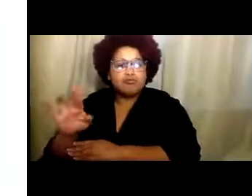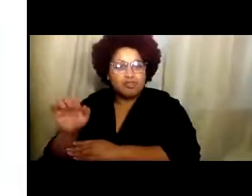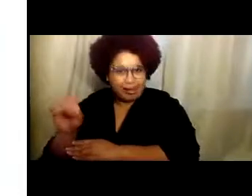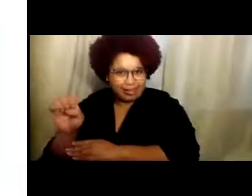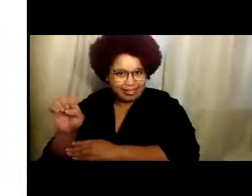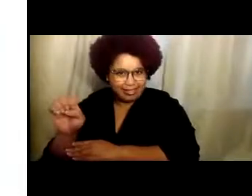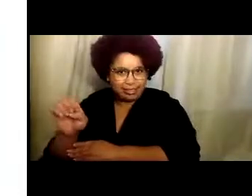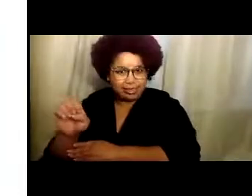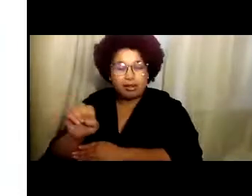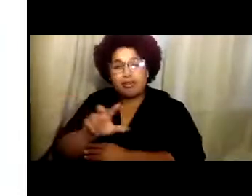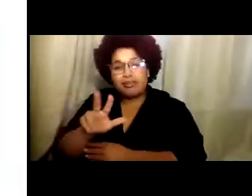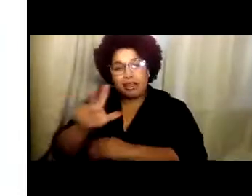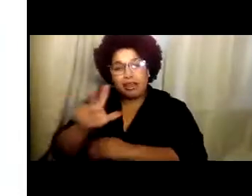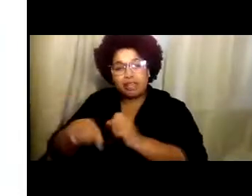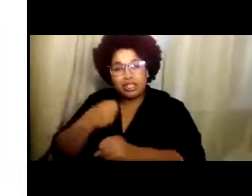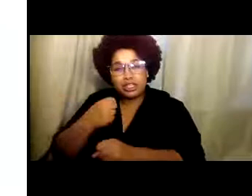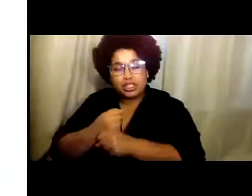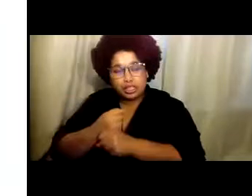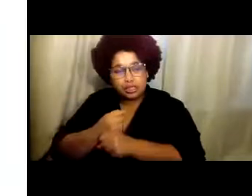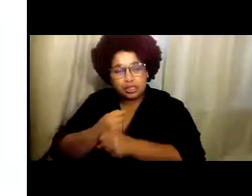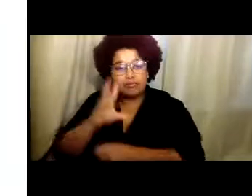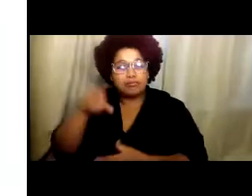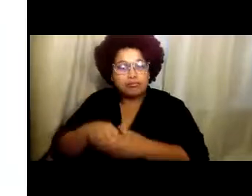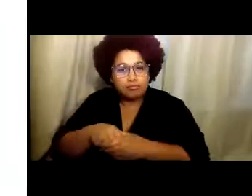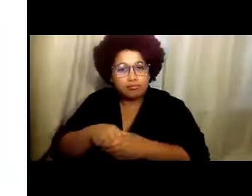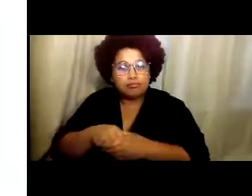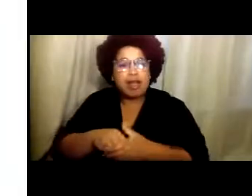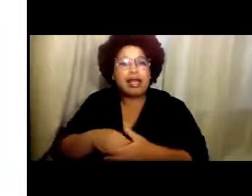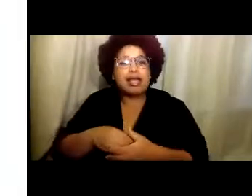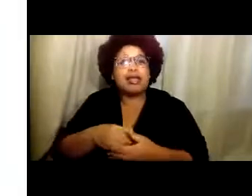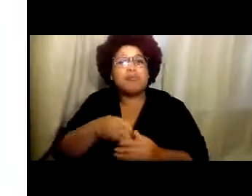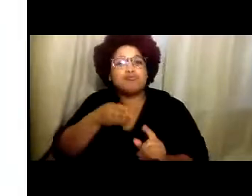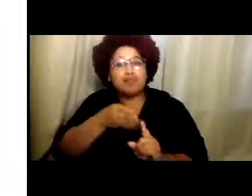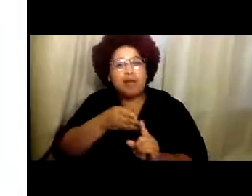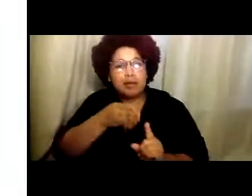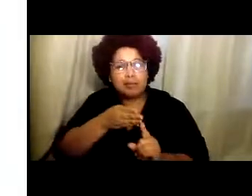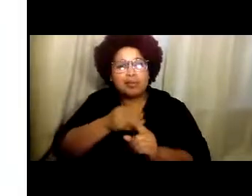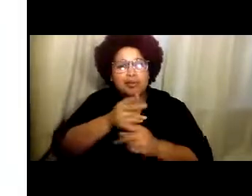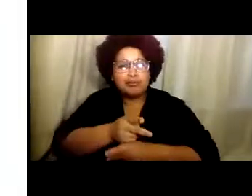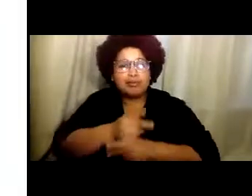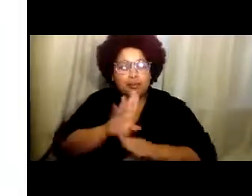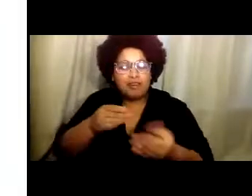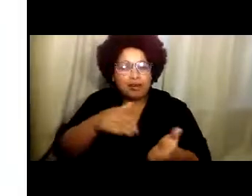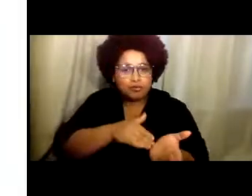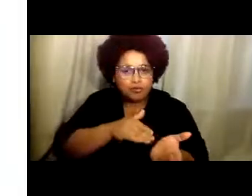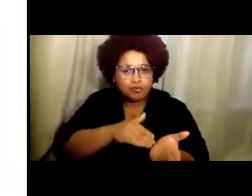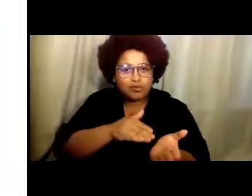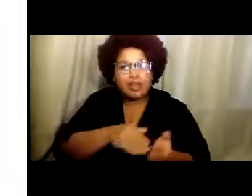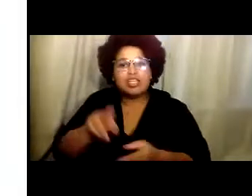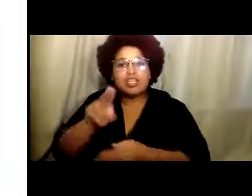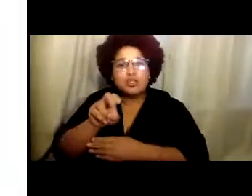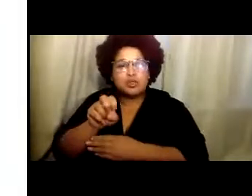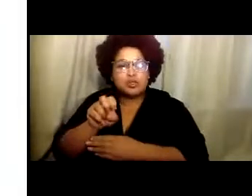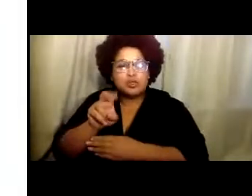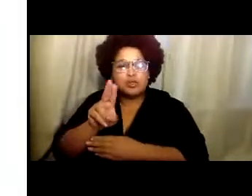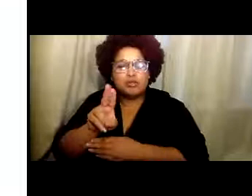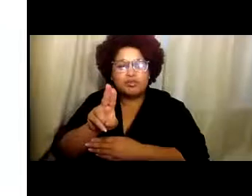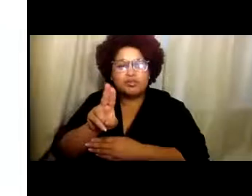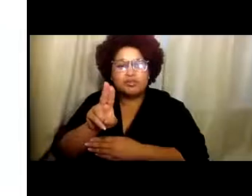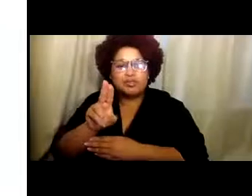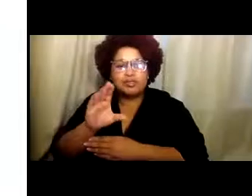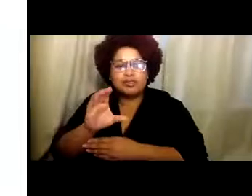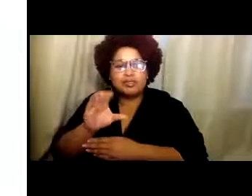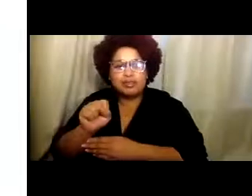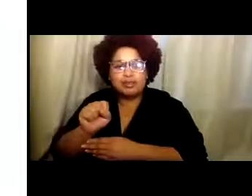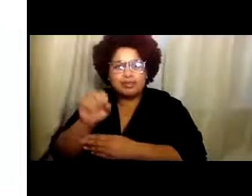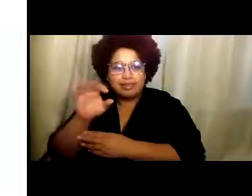over 35 years serving as a primary care provider in general medicine at University of California, San Francisco, with a special focus on